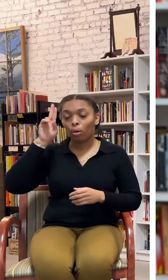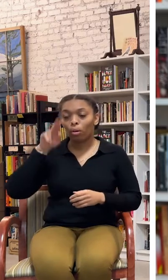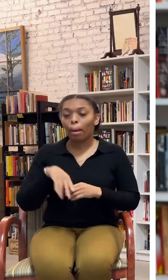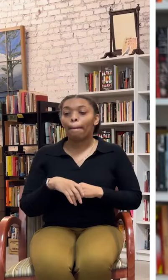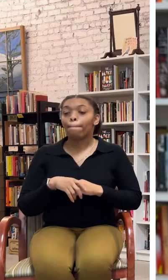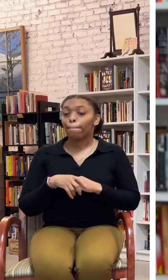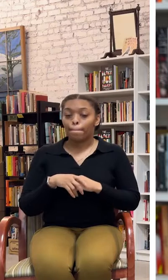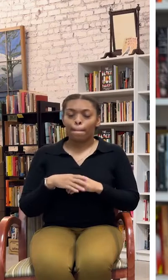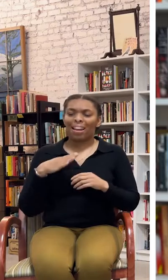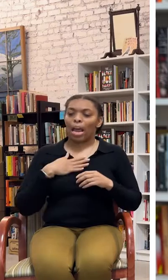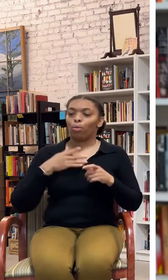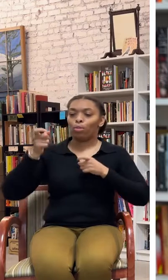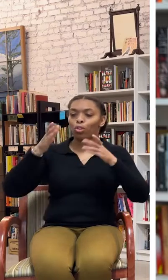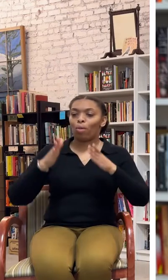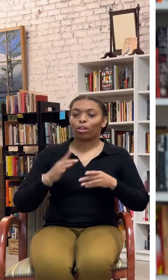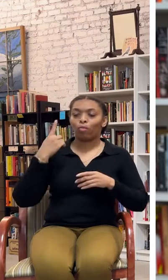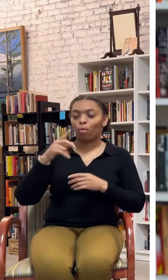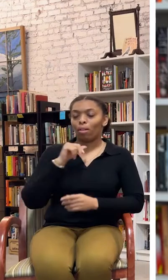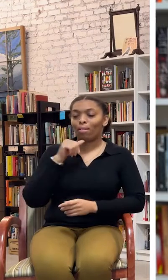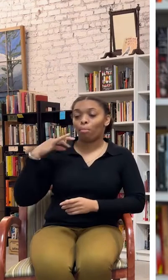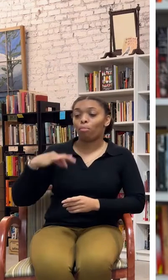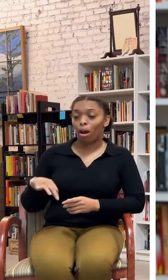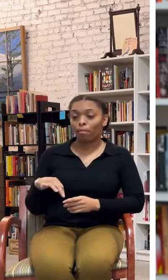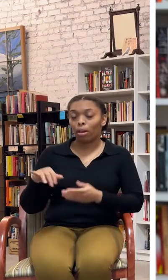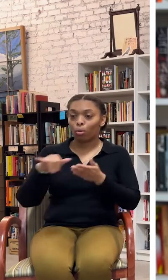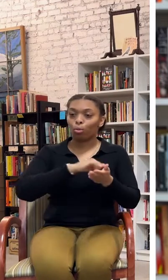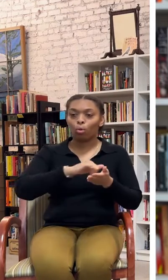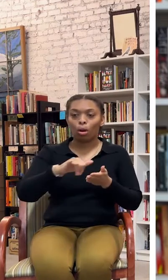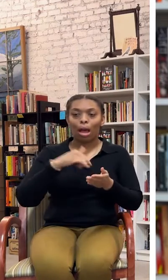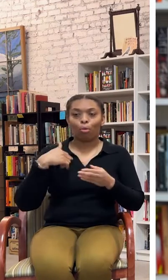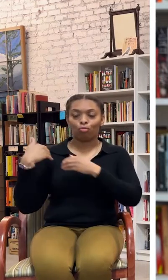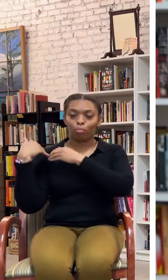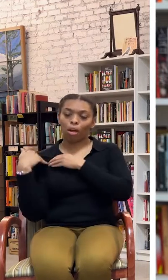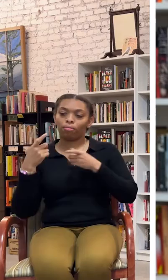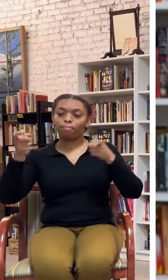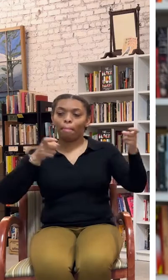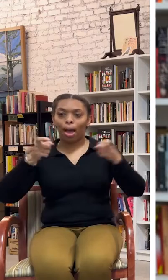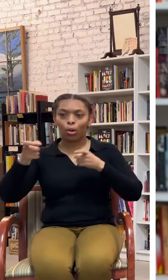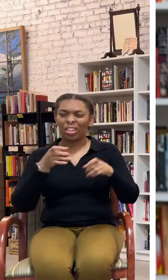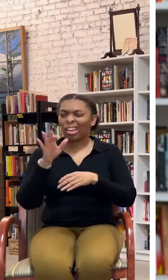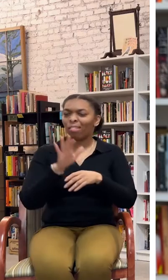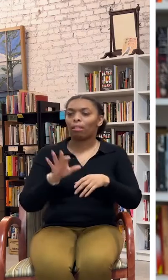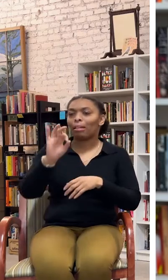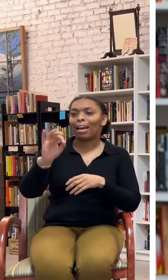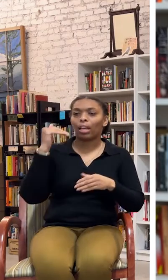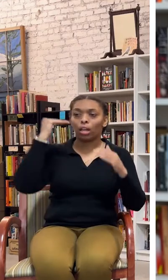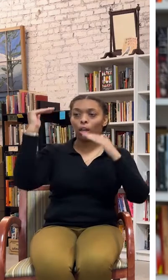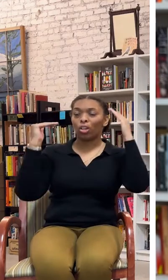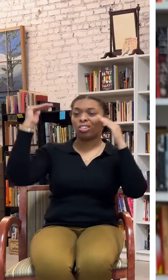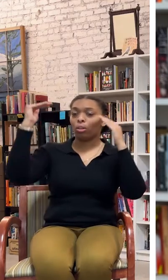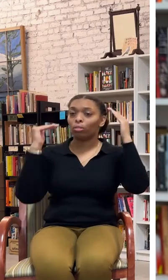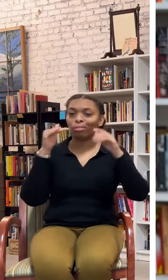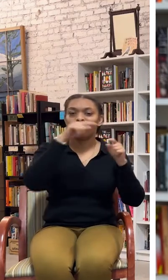I was the regional director for this nonprofit in New York, where I was responsible for managing like 9 adults across